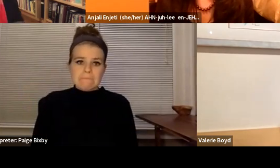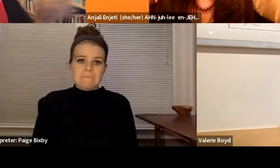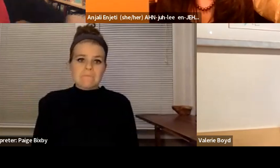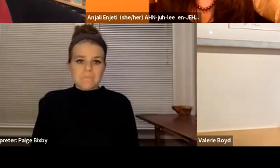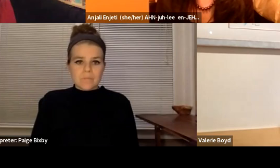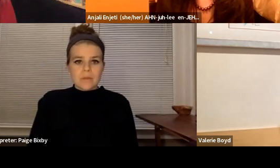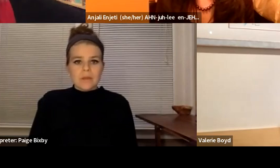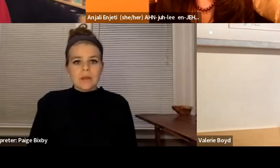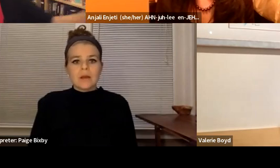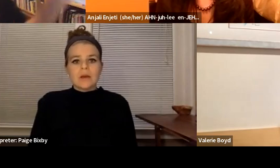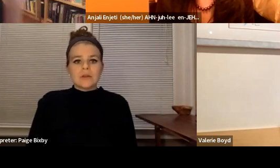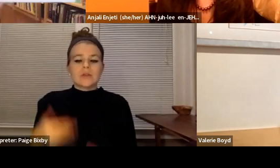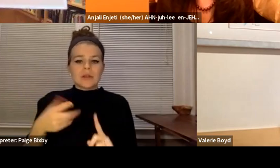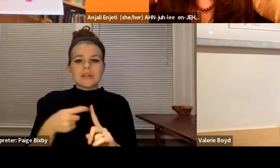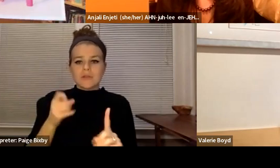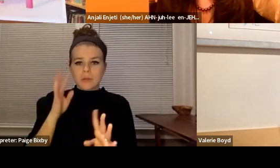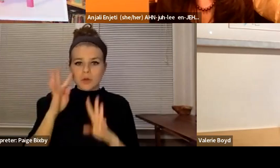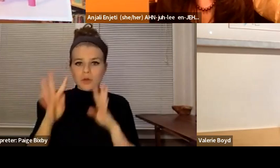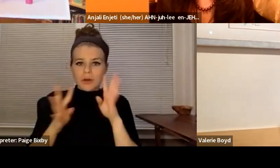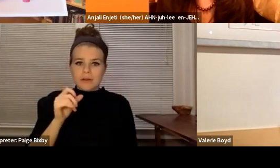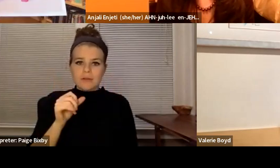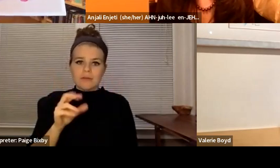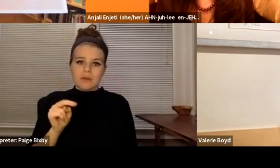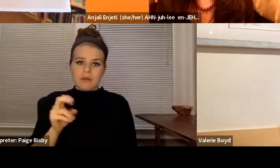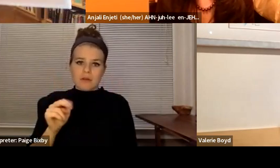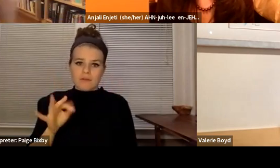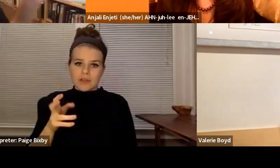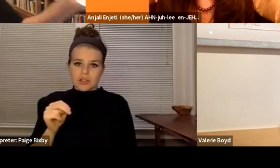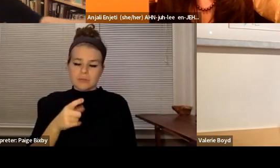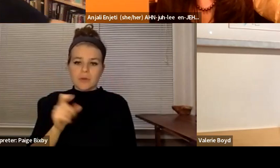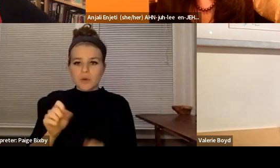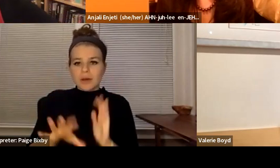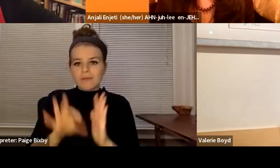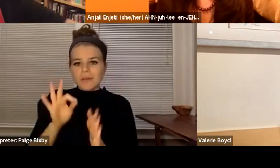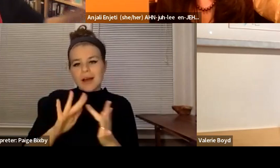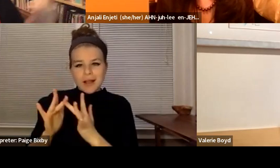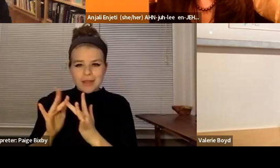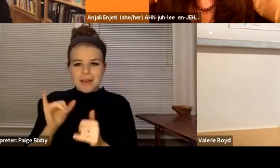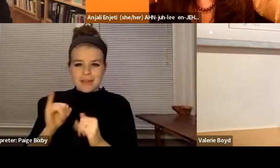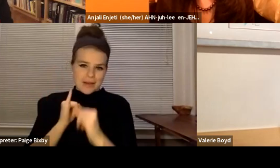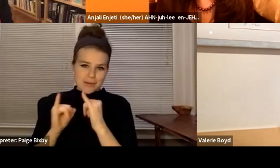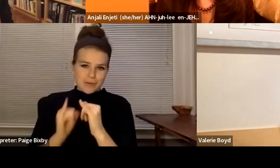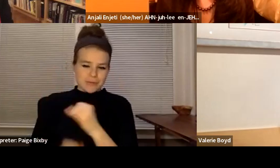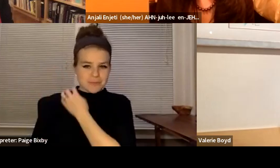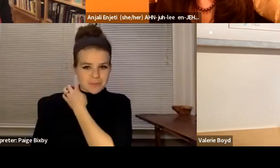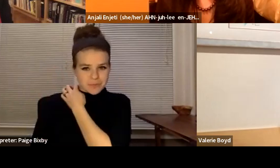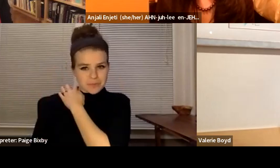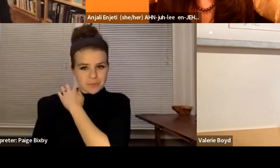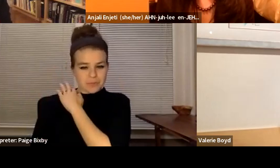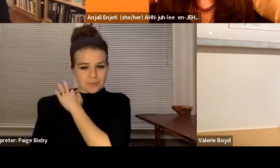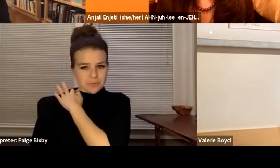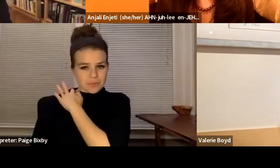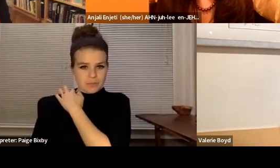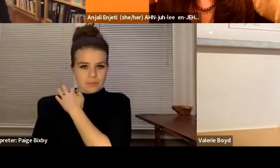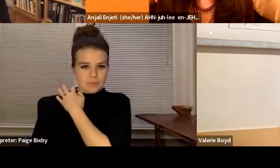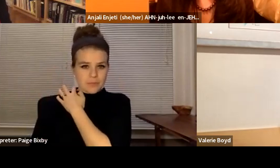So this is from Creative Nonfiction. So you can also find this online, this interview that I worked with. So I'm